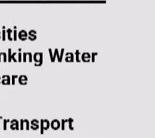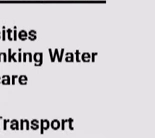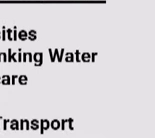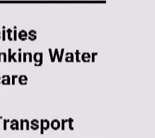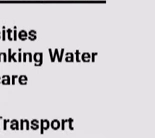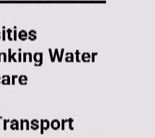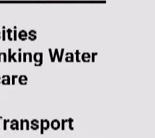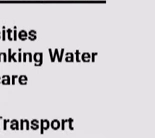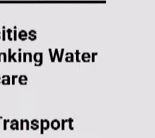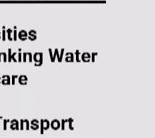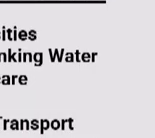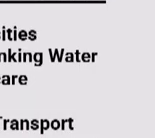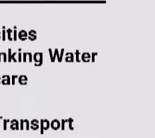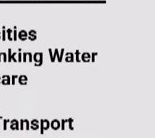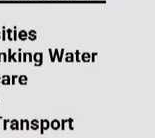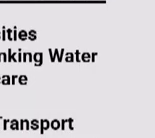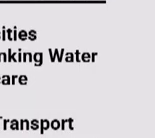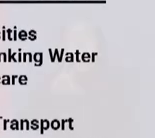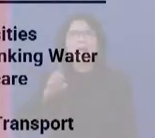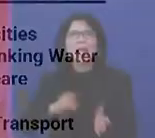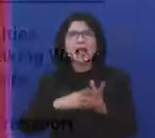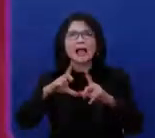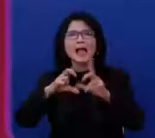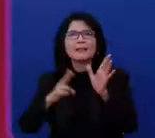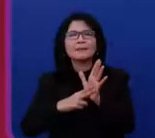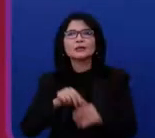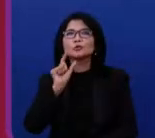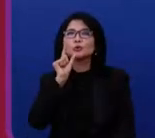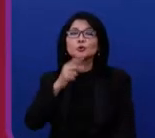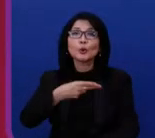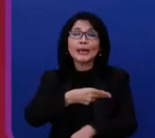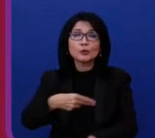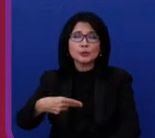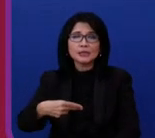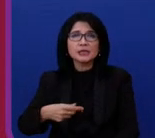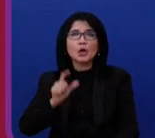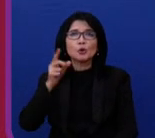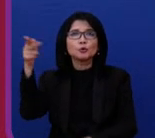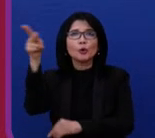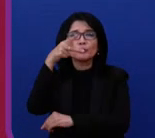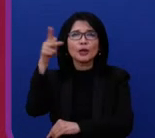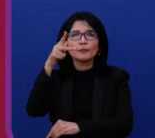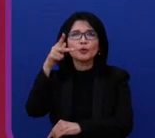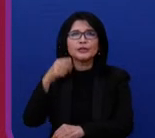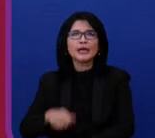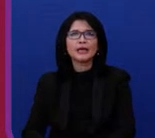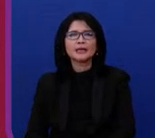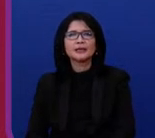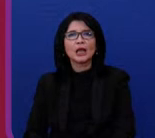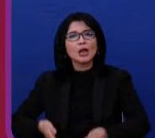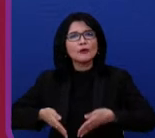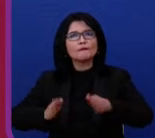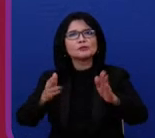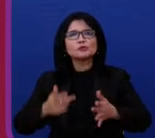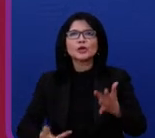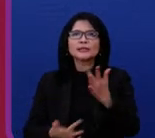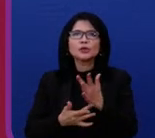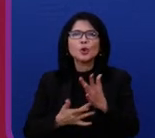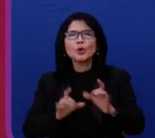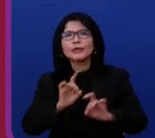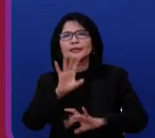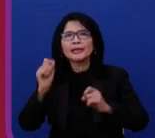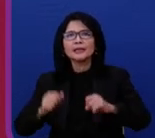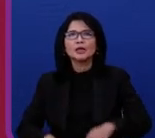nonfilm21 friend forever Project Land clearing is a very often